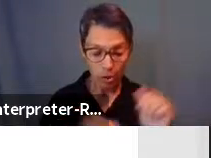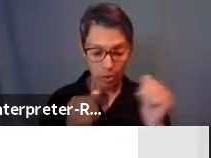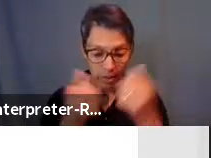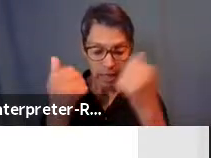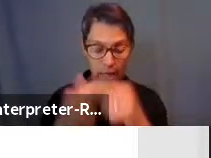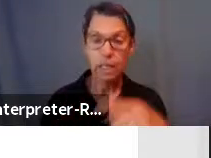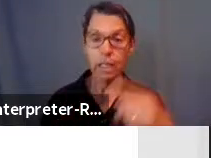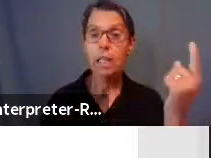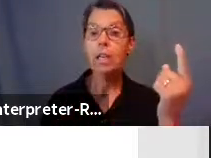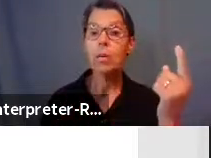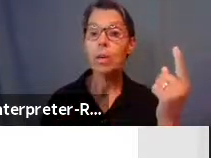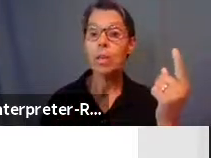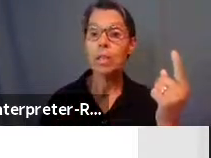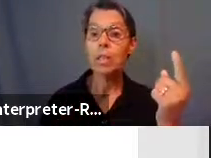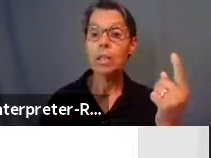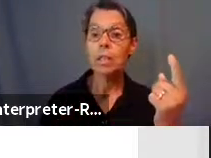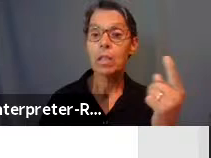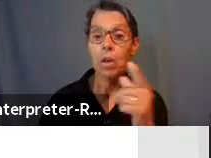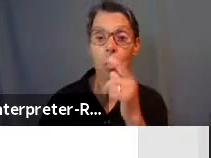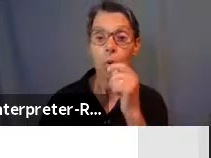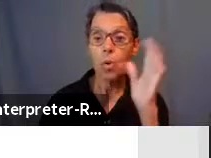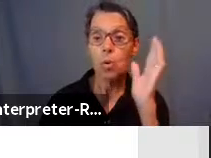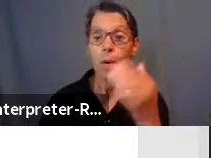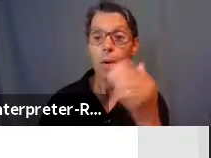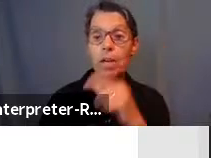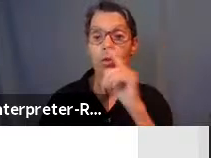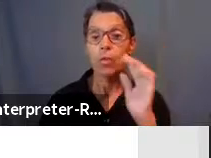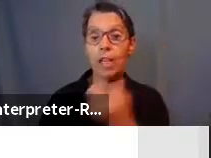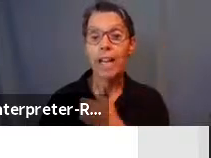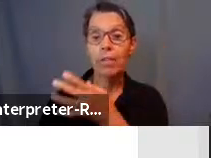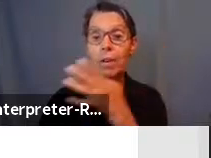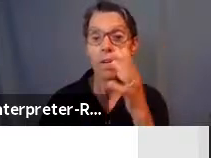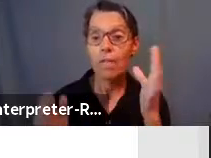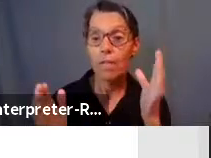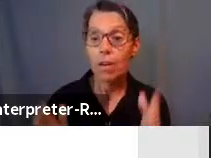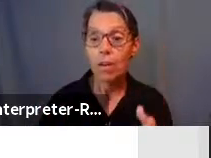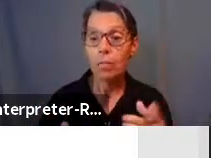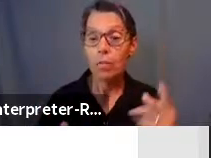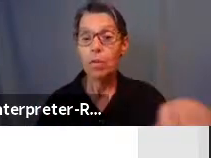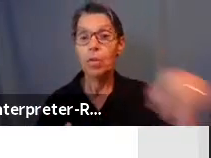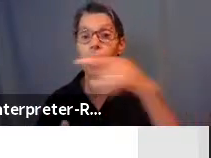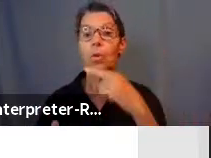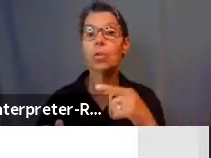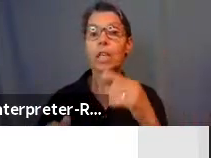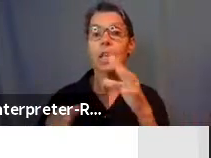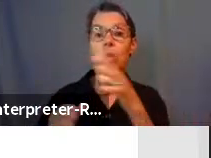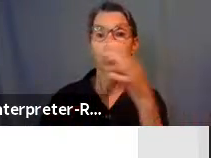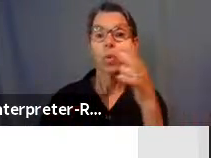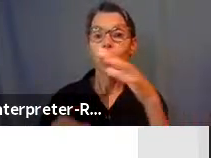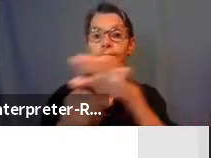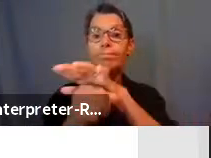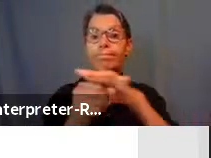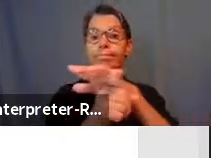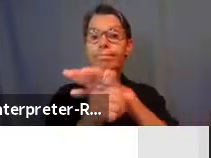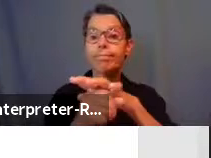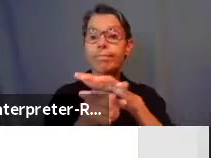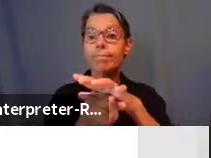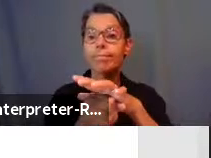that will work with us to make sure that our farmers, those in rural areas, and those in